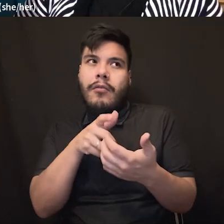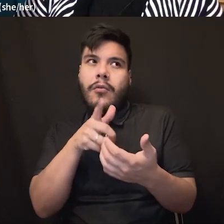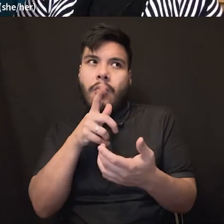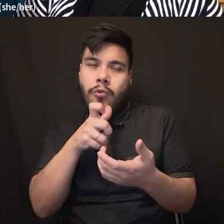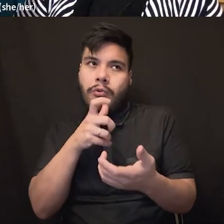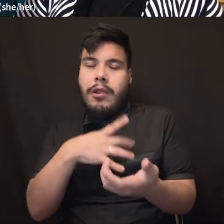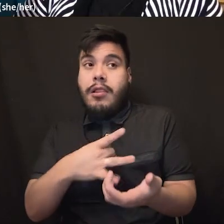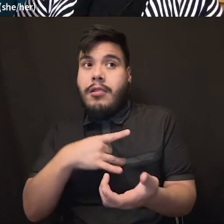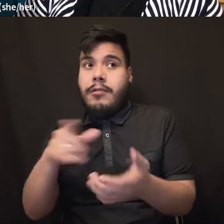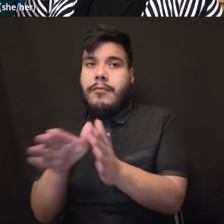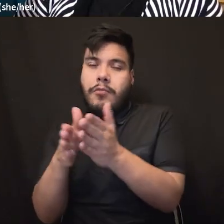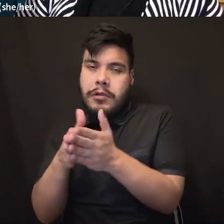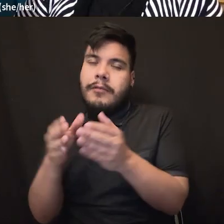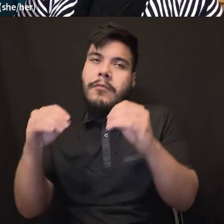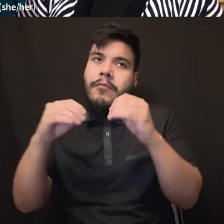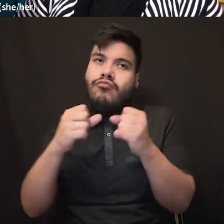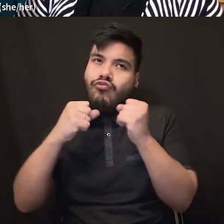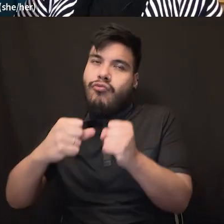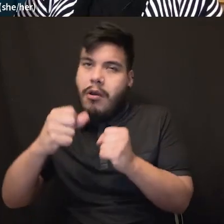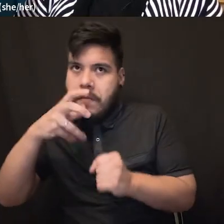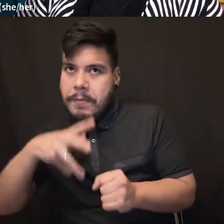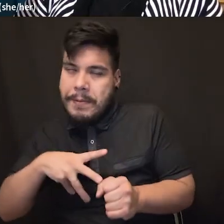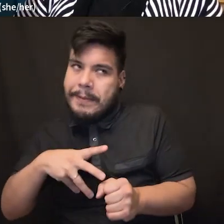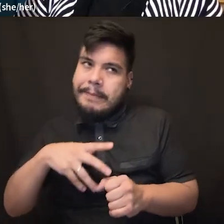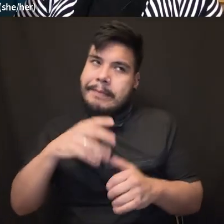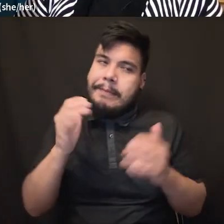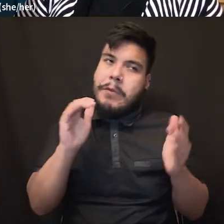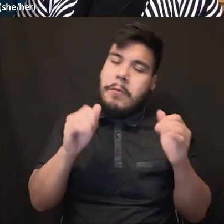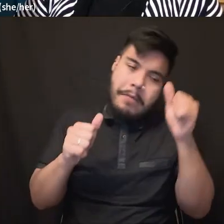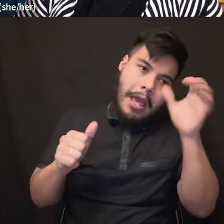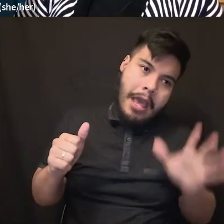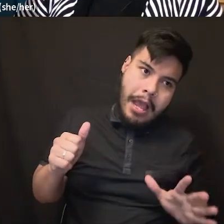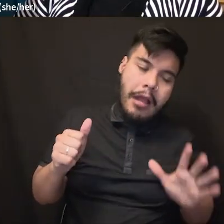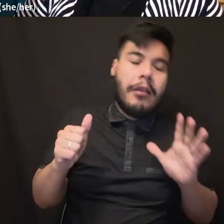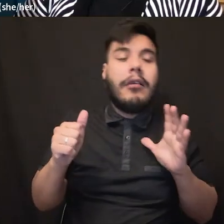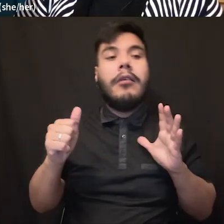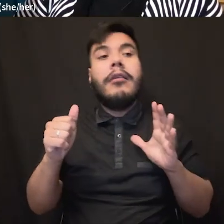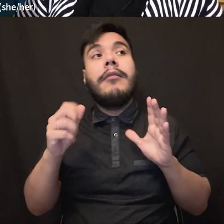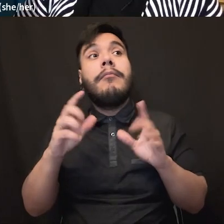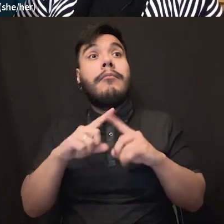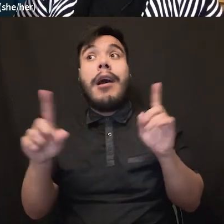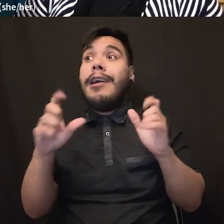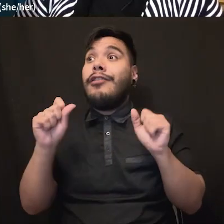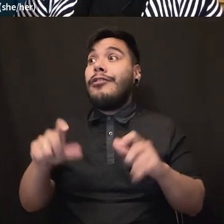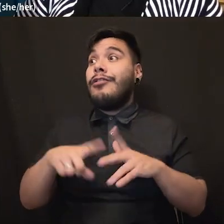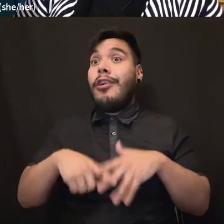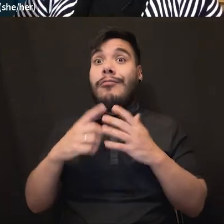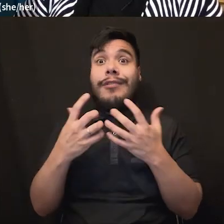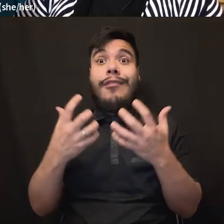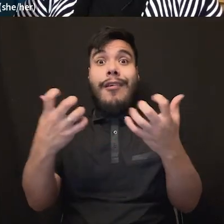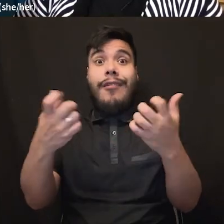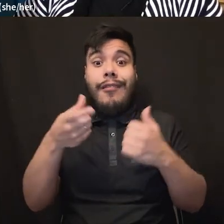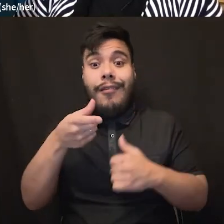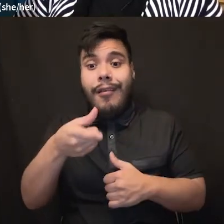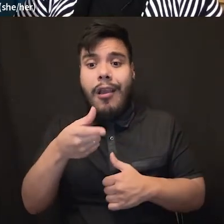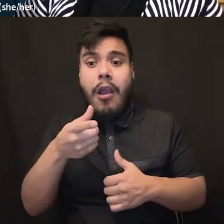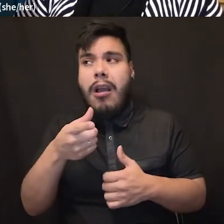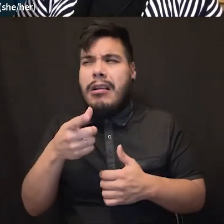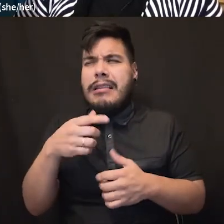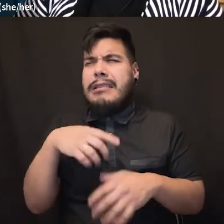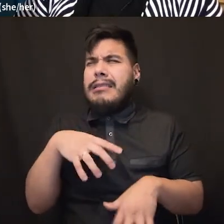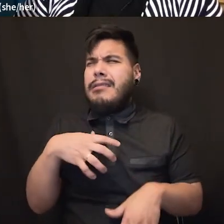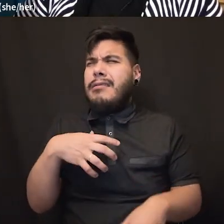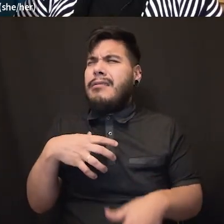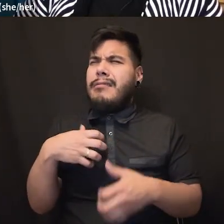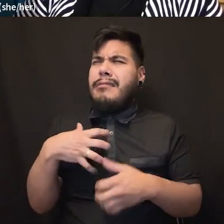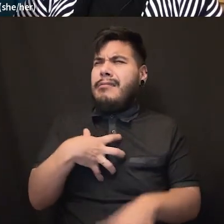women than men. But I learned from doing that show that I could start with an audience of people that were, like, actively hostile to